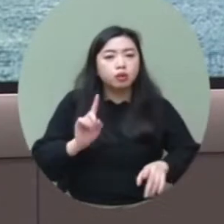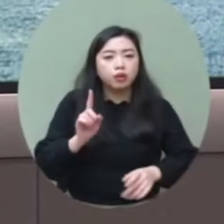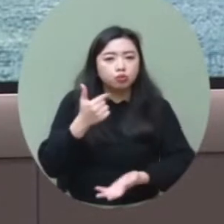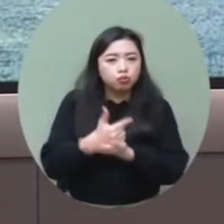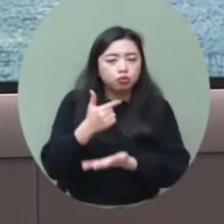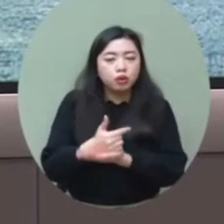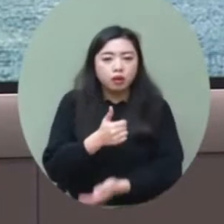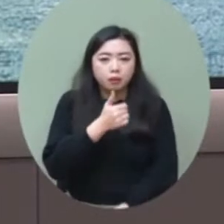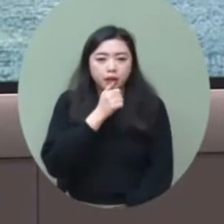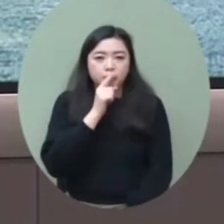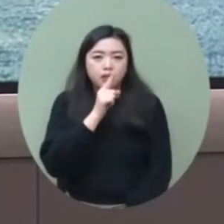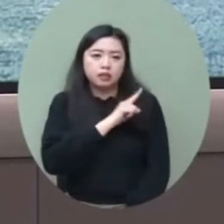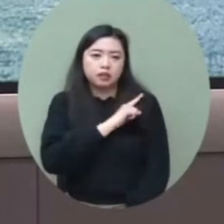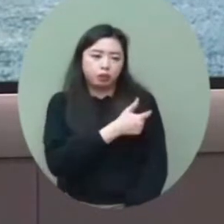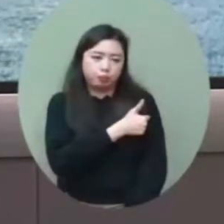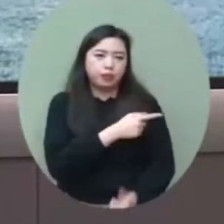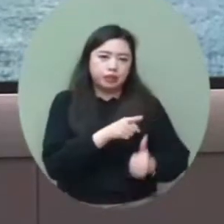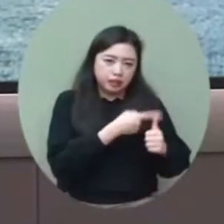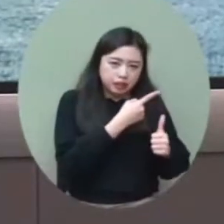11-month-old baby. And